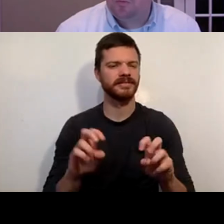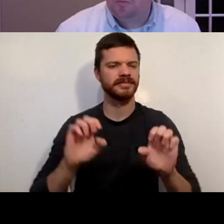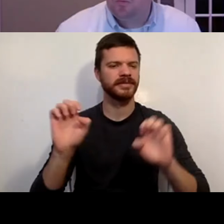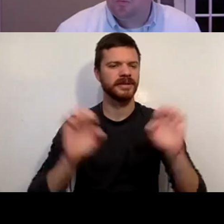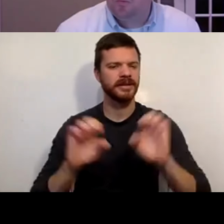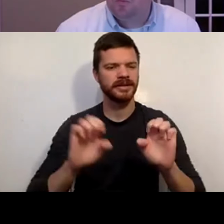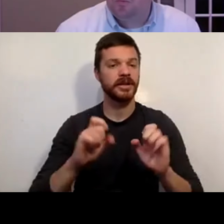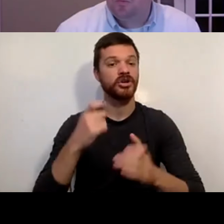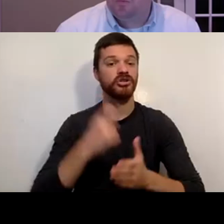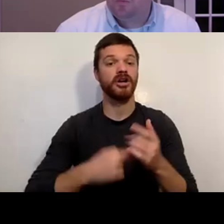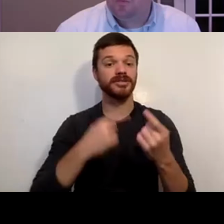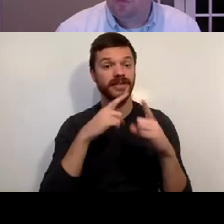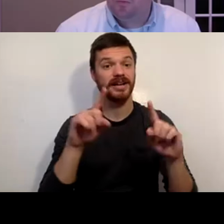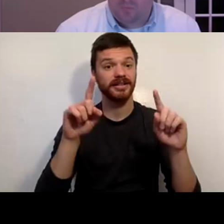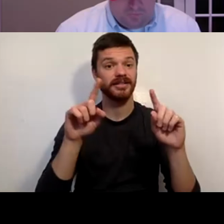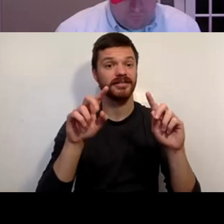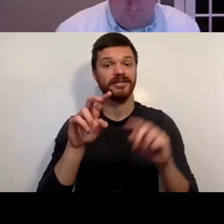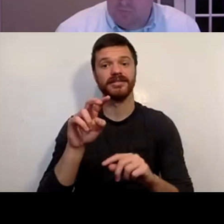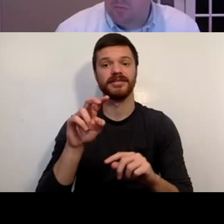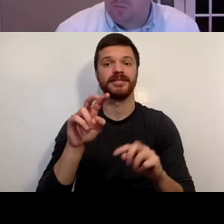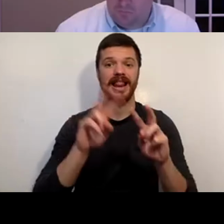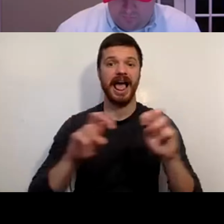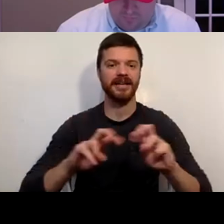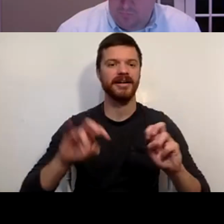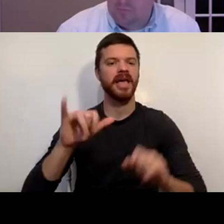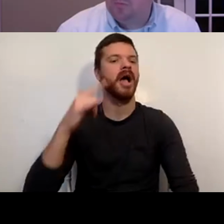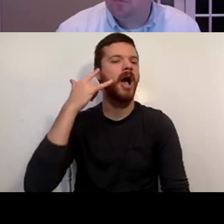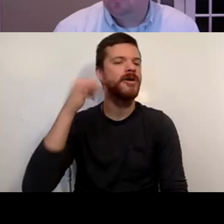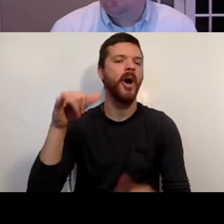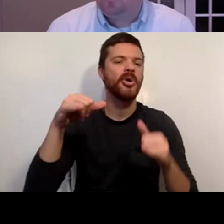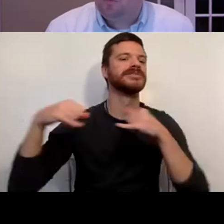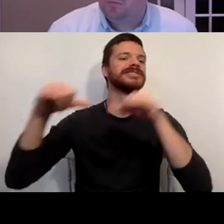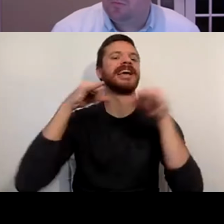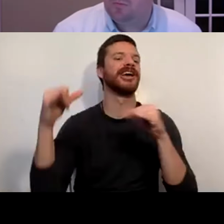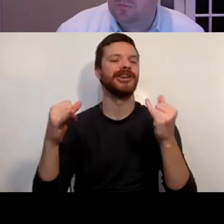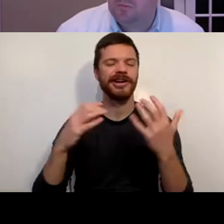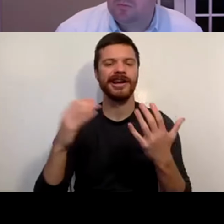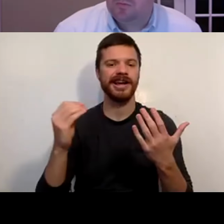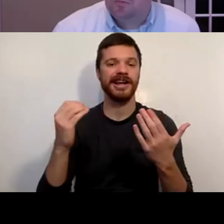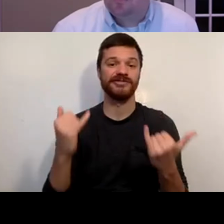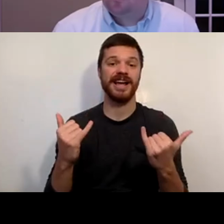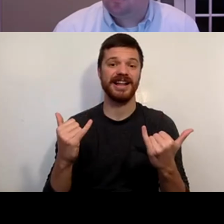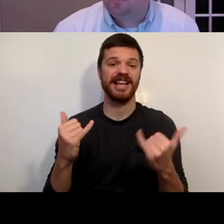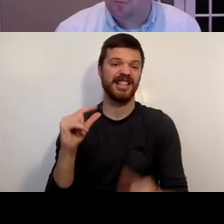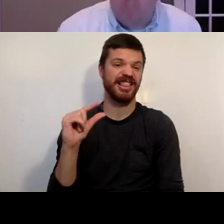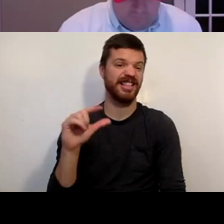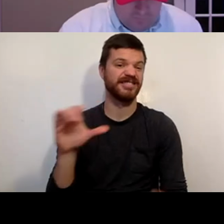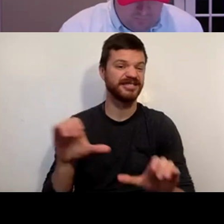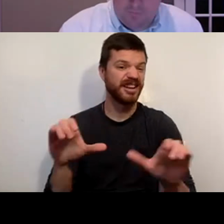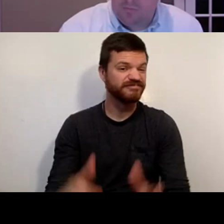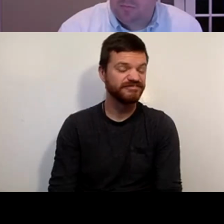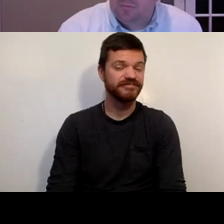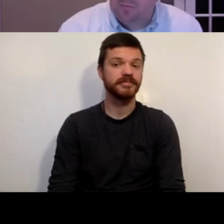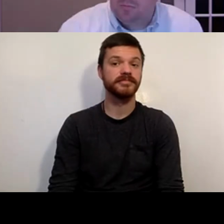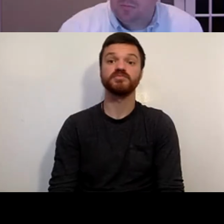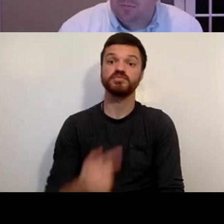would arguably be sort of the gold standard, and very little of that going on. I think we definitely want to